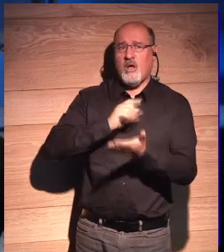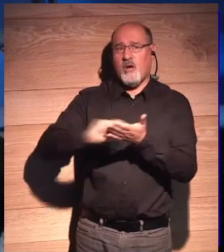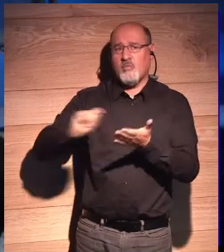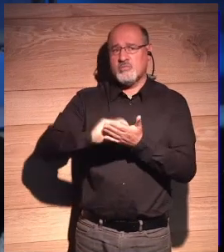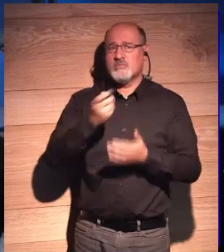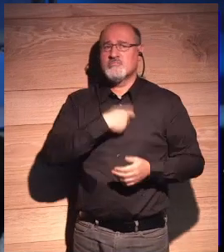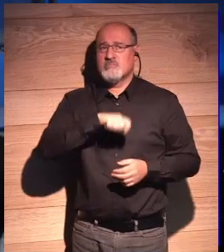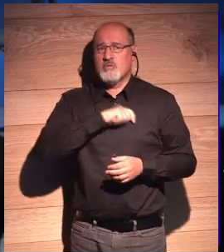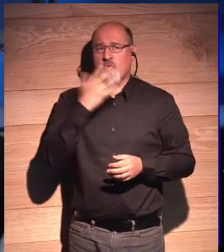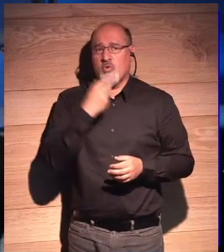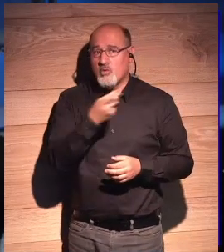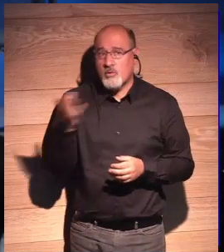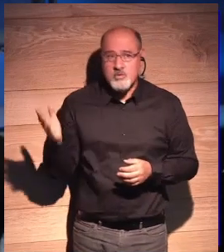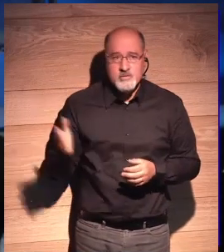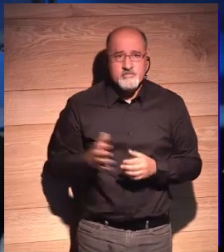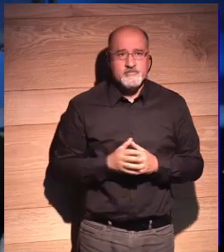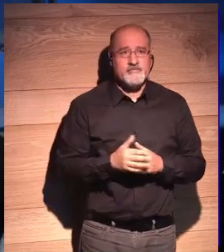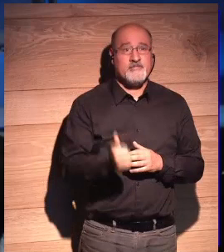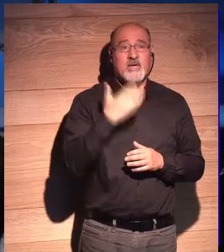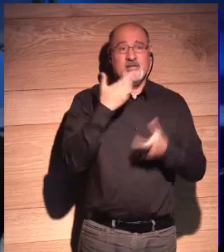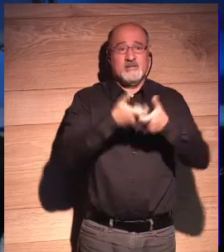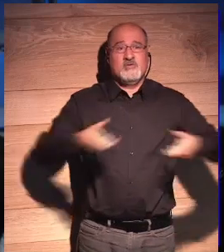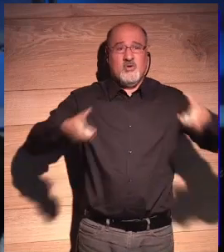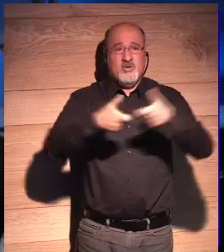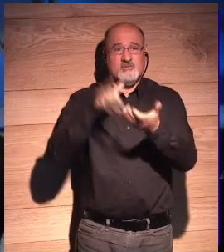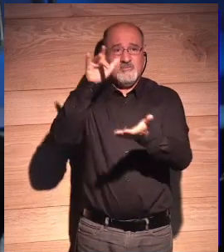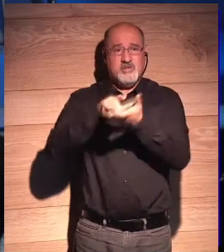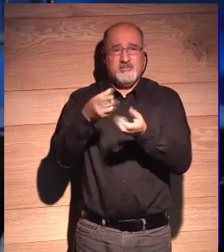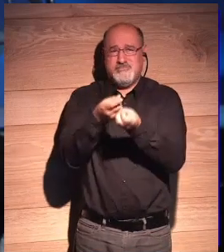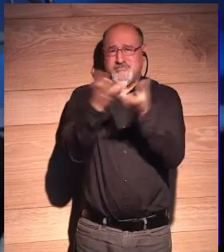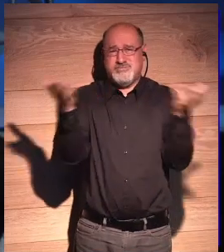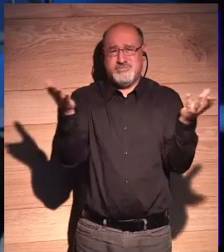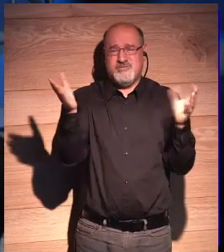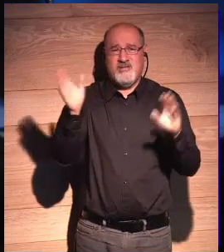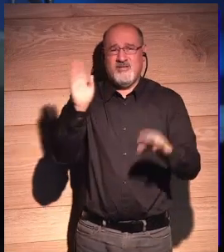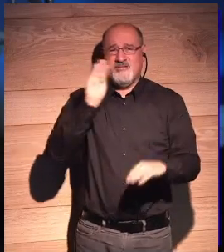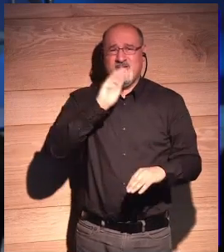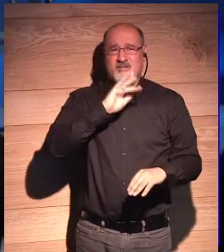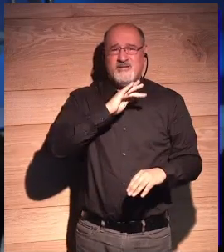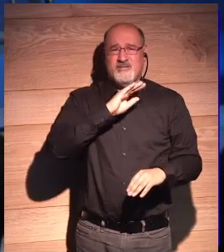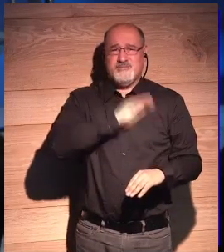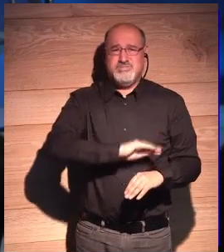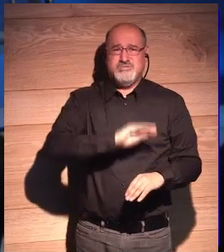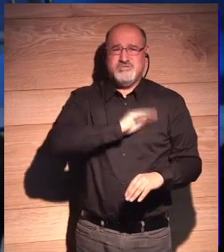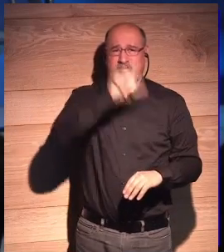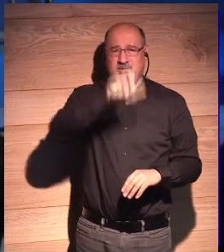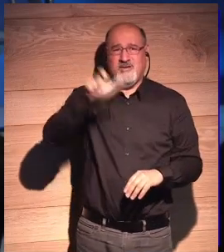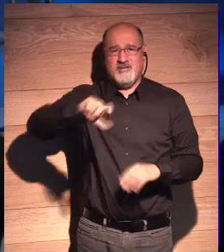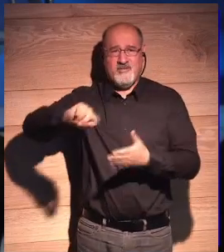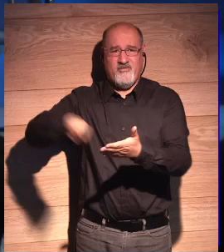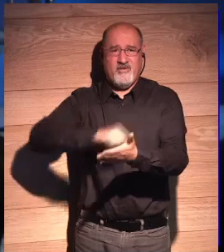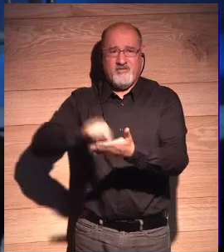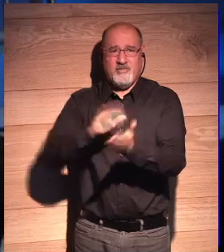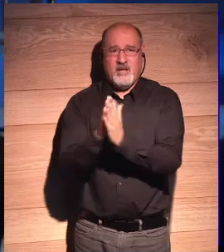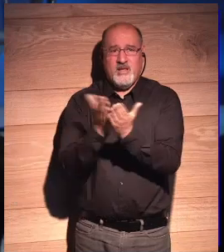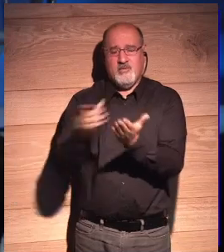many people at the convention. I was too busy sitting behind a table looking down at books.